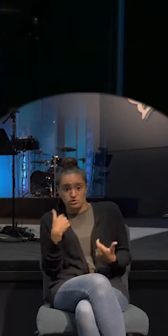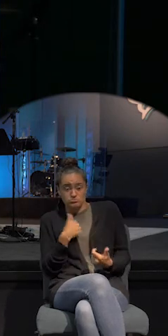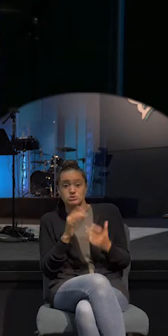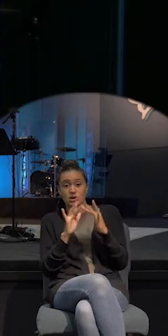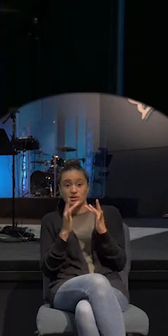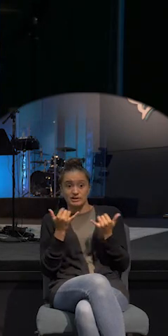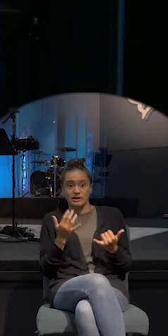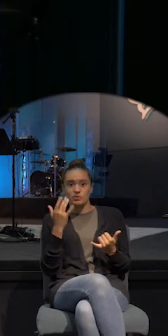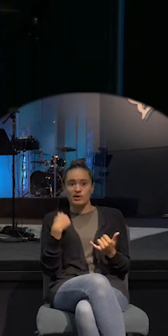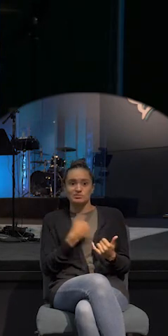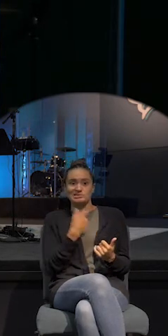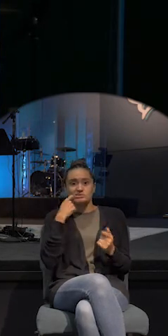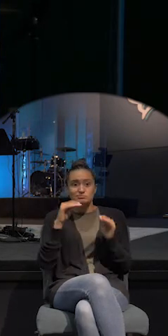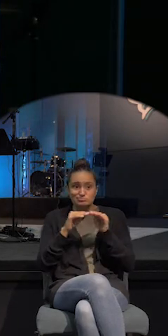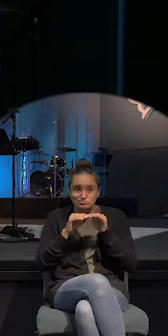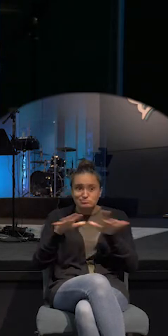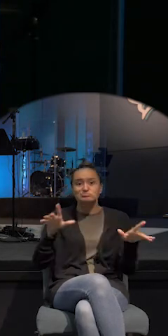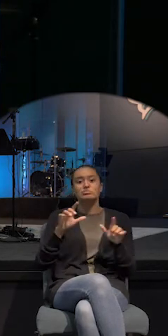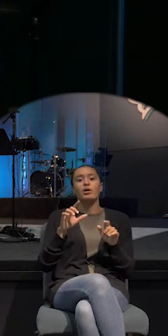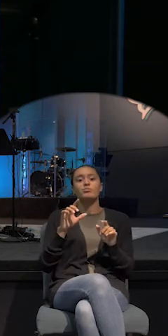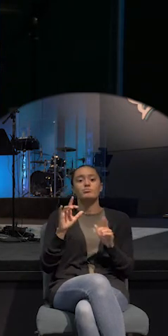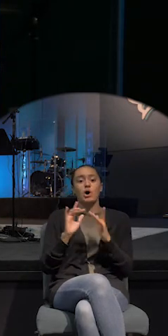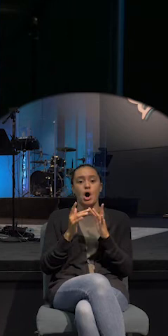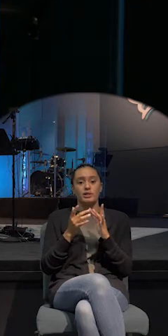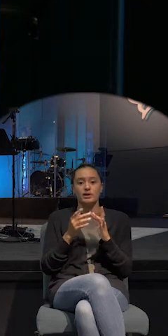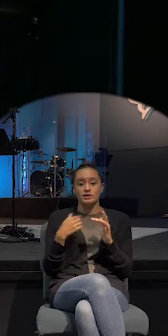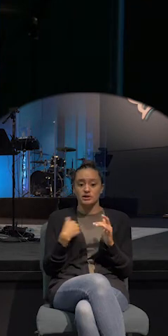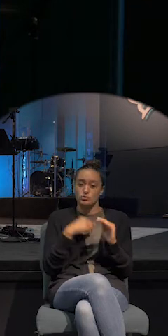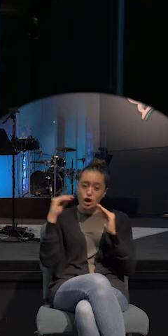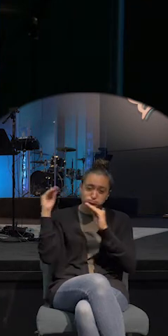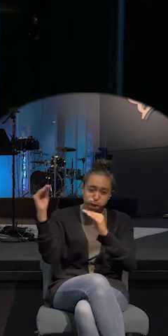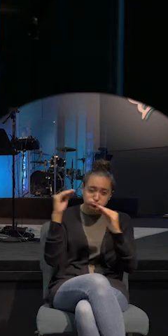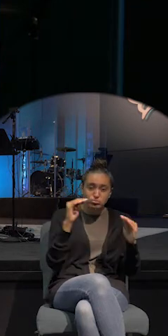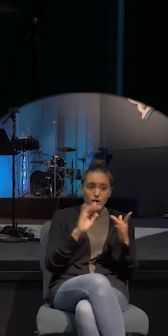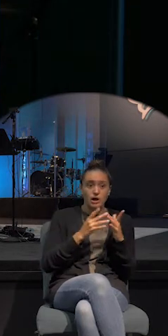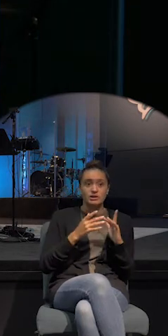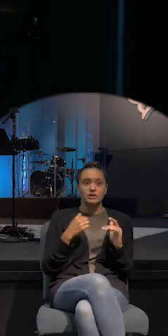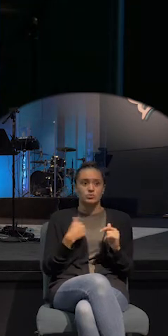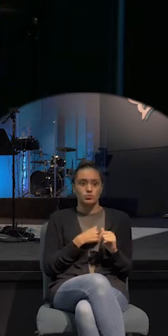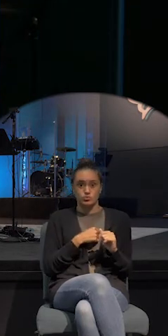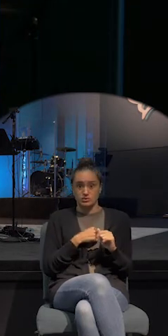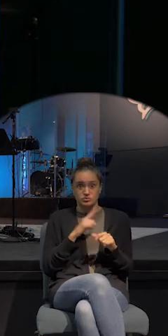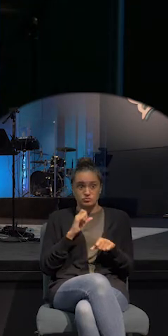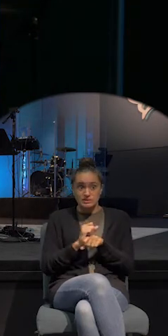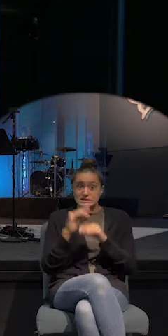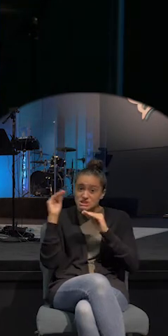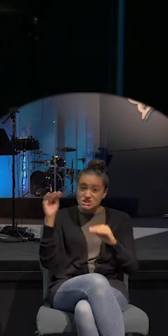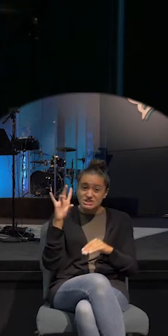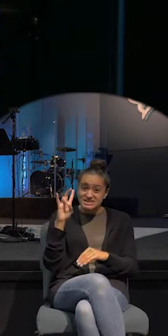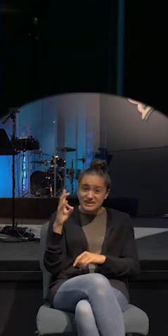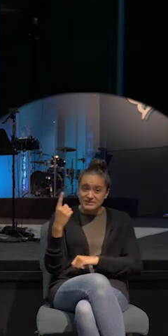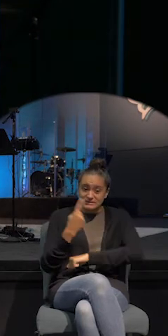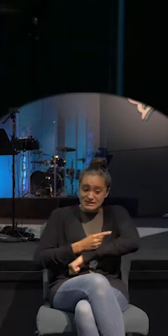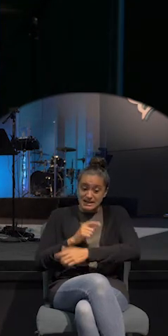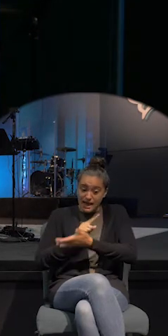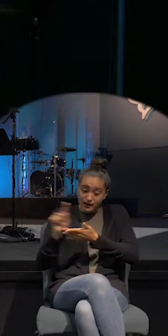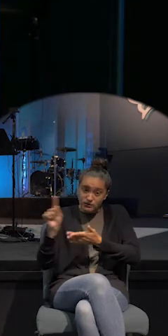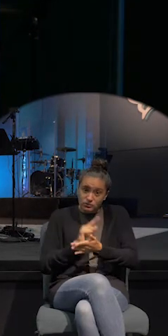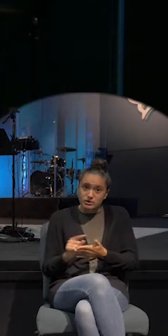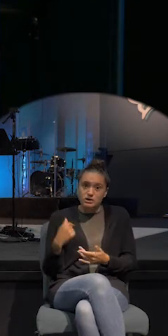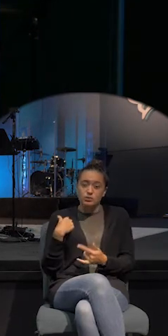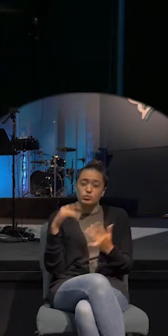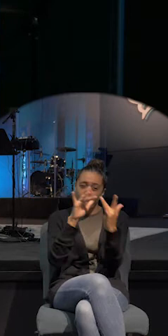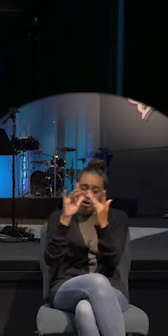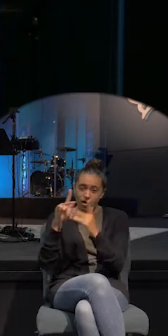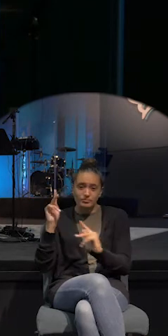we just went online and we took the gospel message online, and we went on 7 days a week, and we're reaching people every day of the